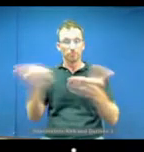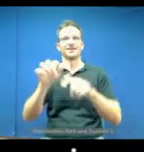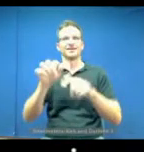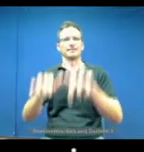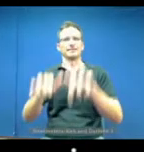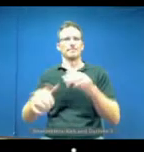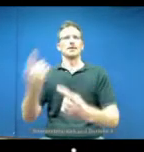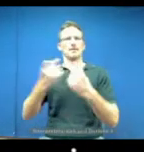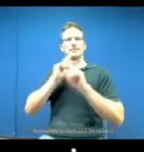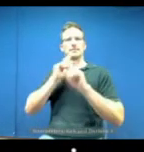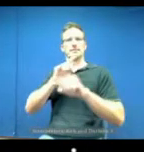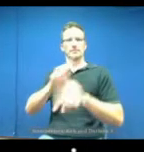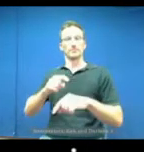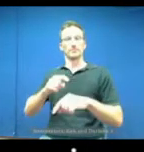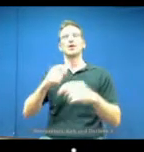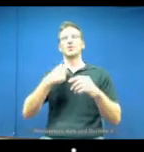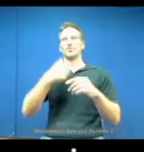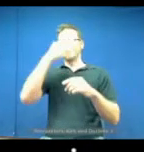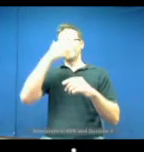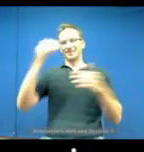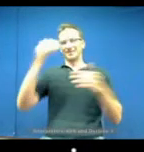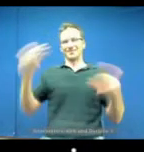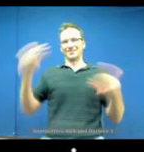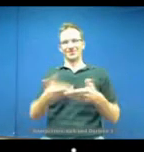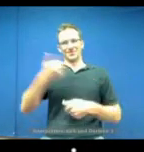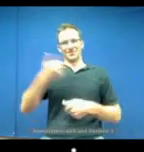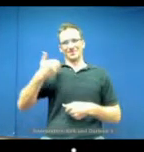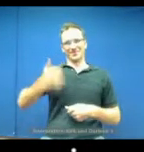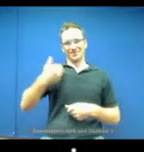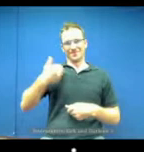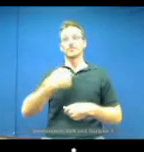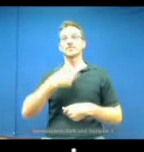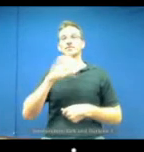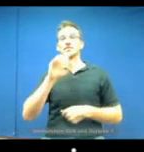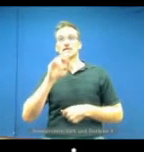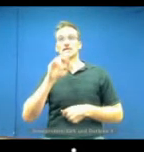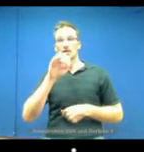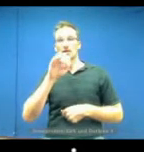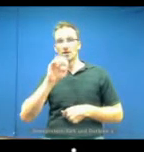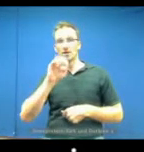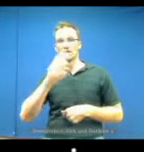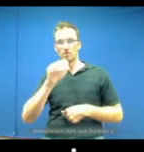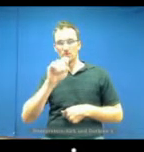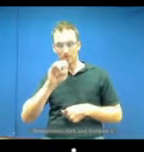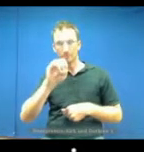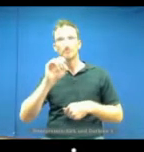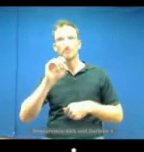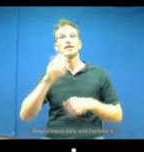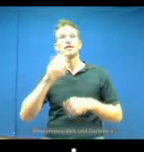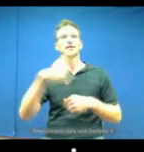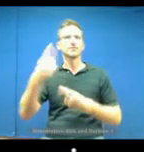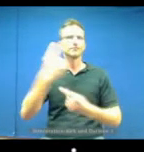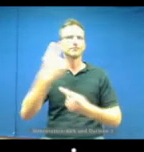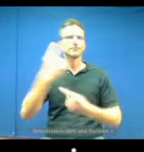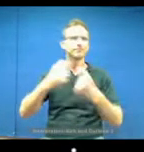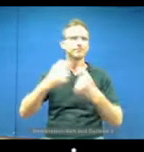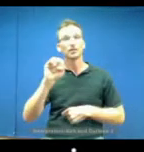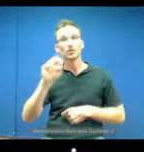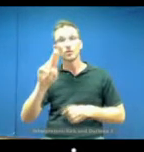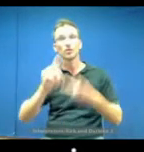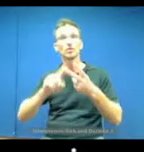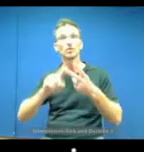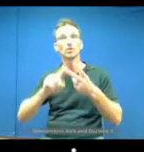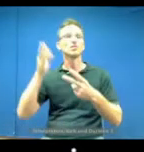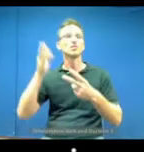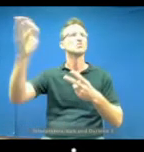I am Carrie White. And if you have any issues or questions about CEUs or future webinars, please email me. Now